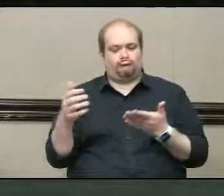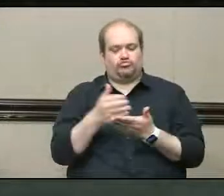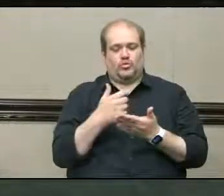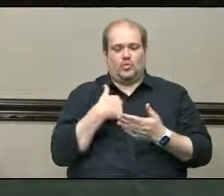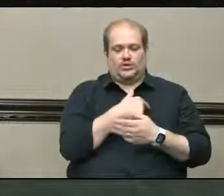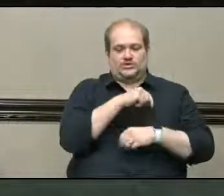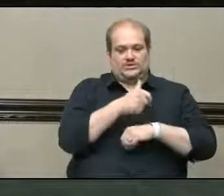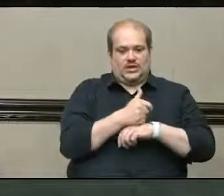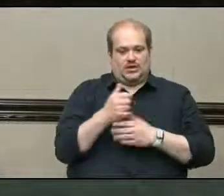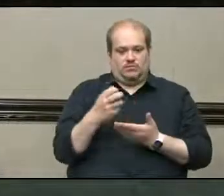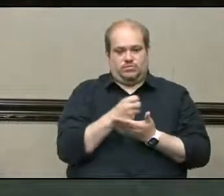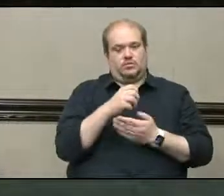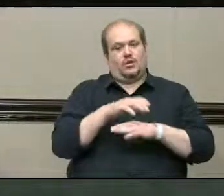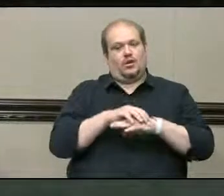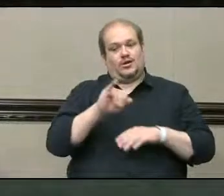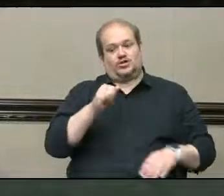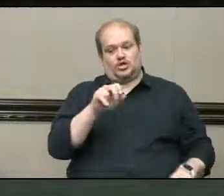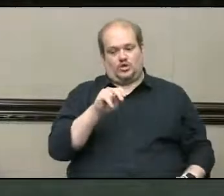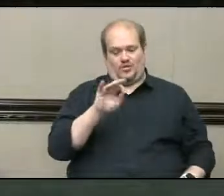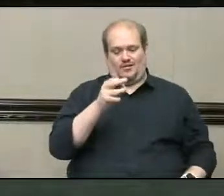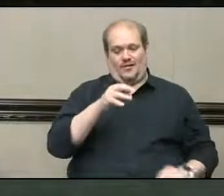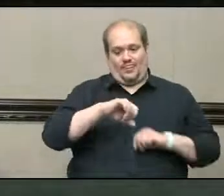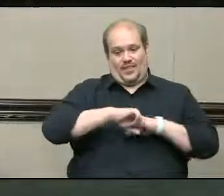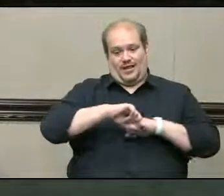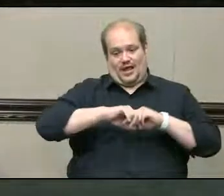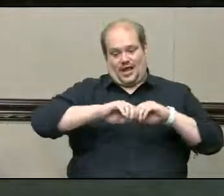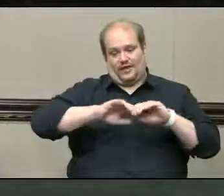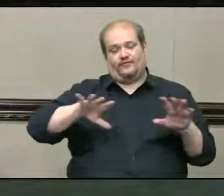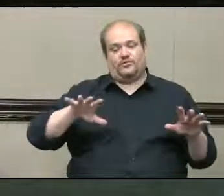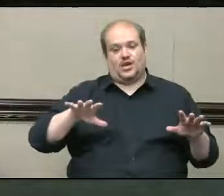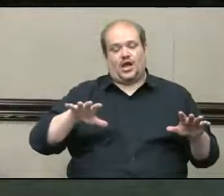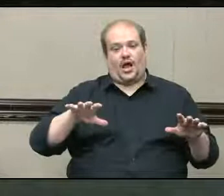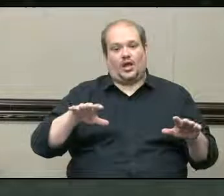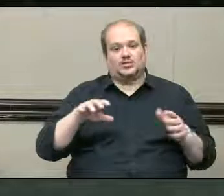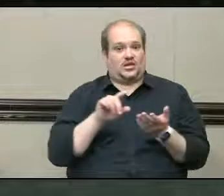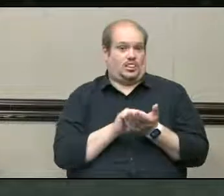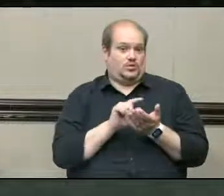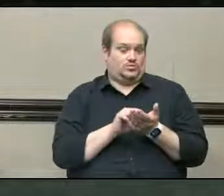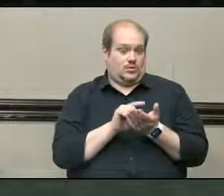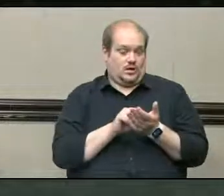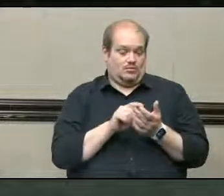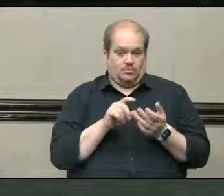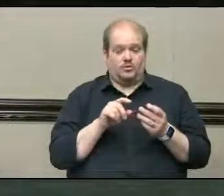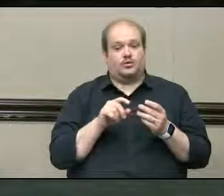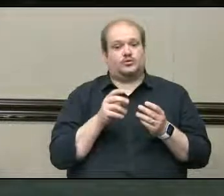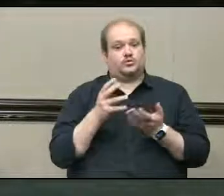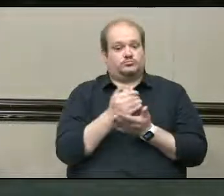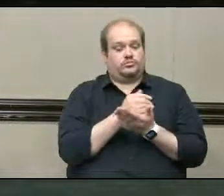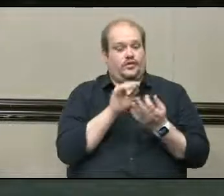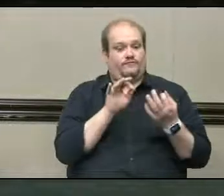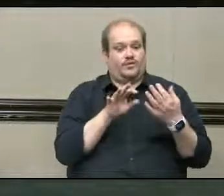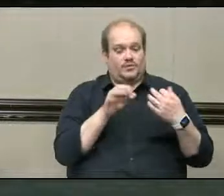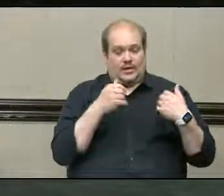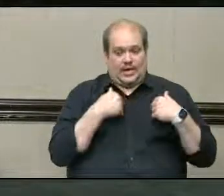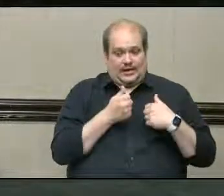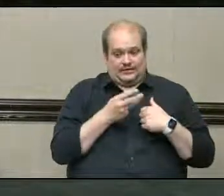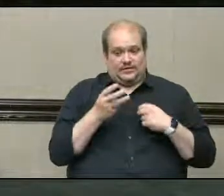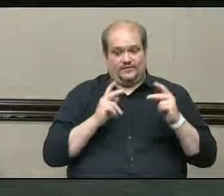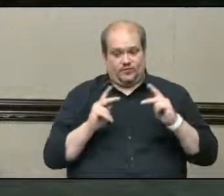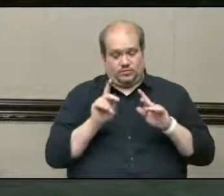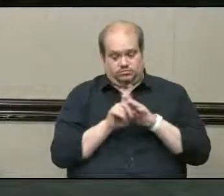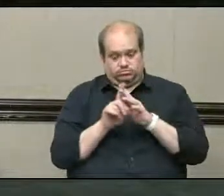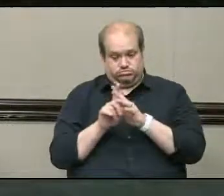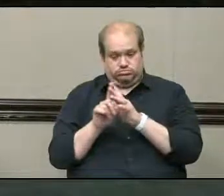up to be heard on January 9th and advertised it in the paper to get input, and there was several citizens there